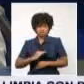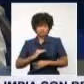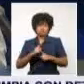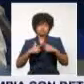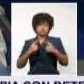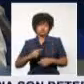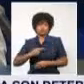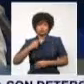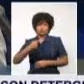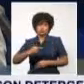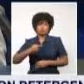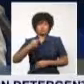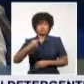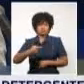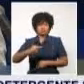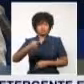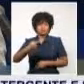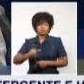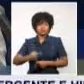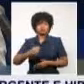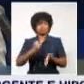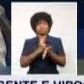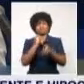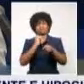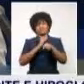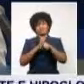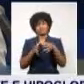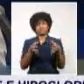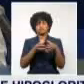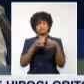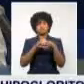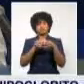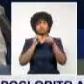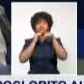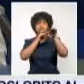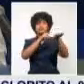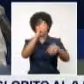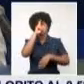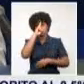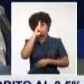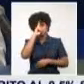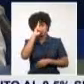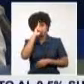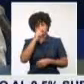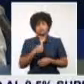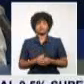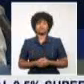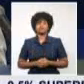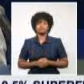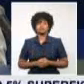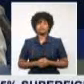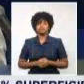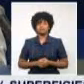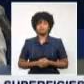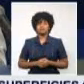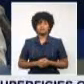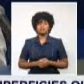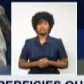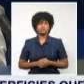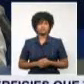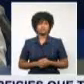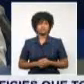disease among that group of people that is in a risk because it has been in contact with some who has tested